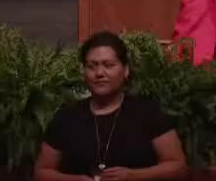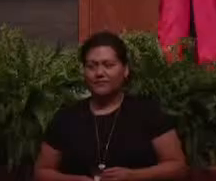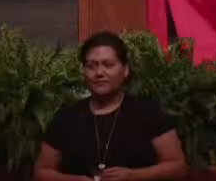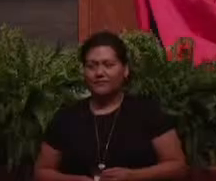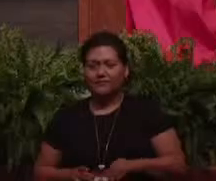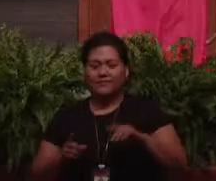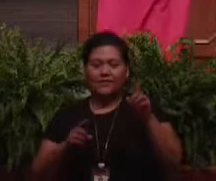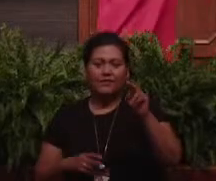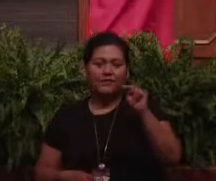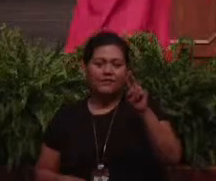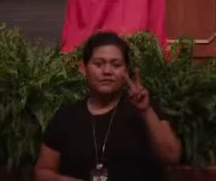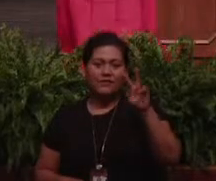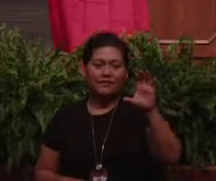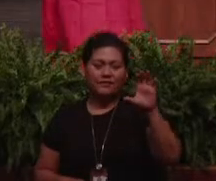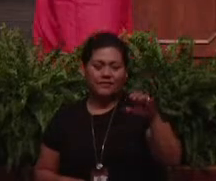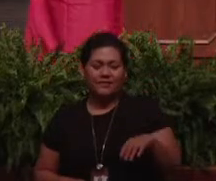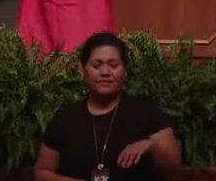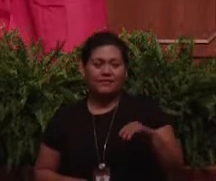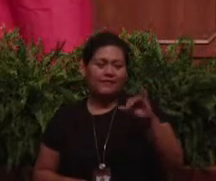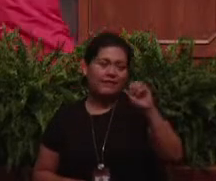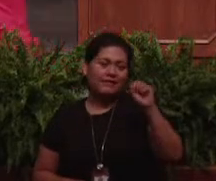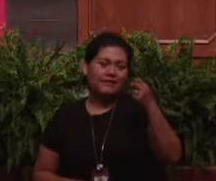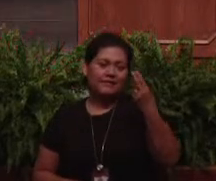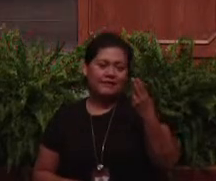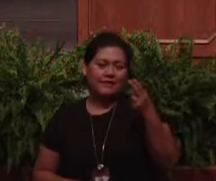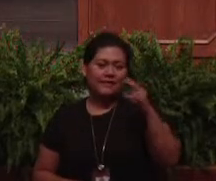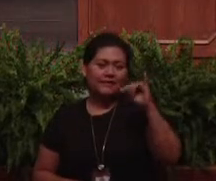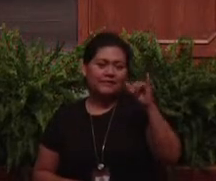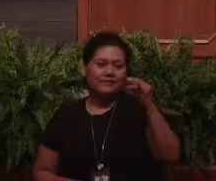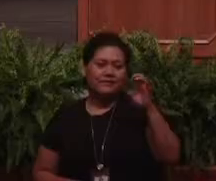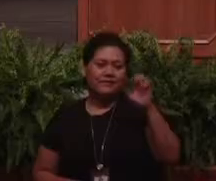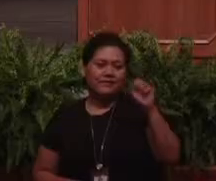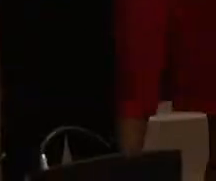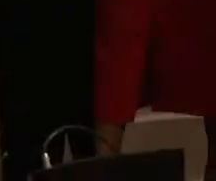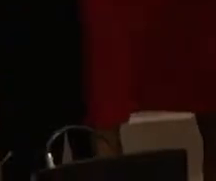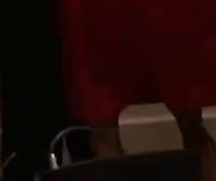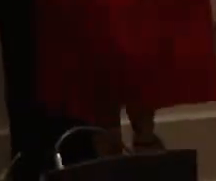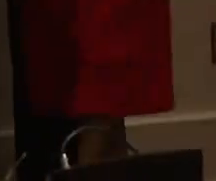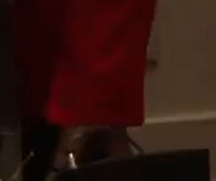Attending Northwest Vista College, Isaiah James Guajardo.